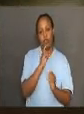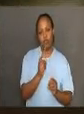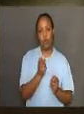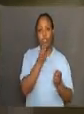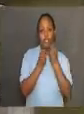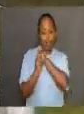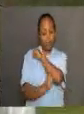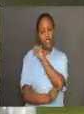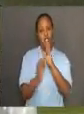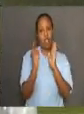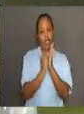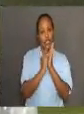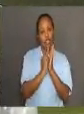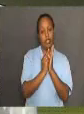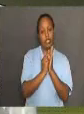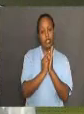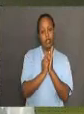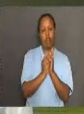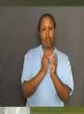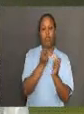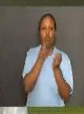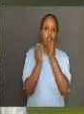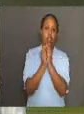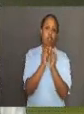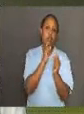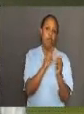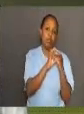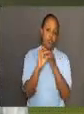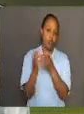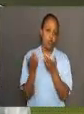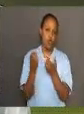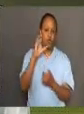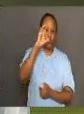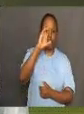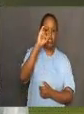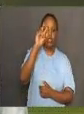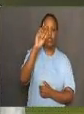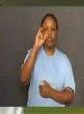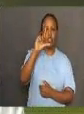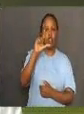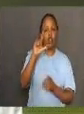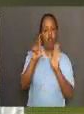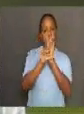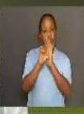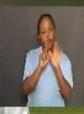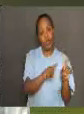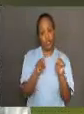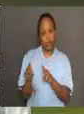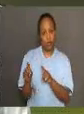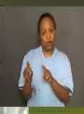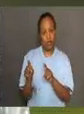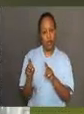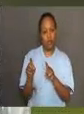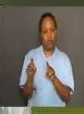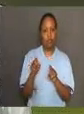Criminal law deals with crimes, while civil law deals with the disputes